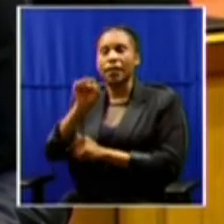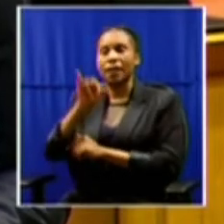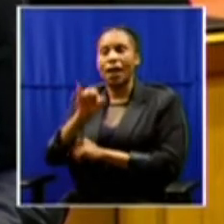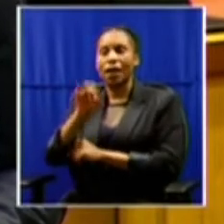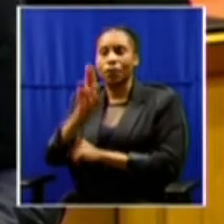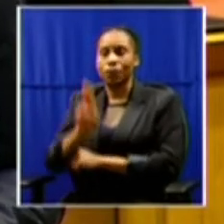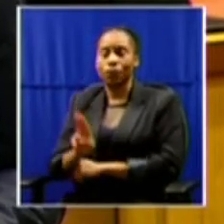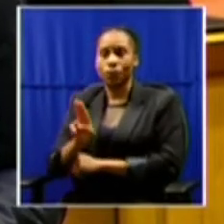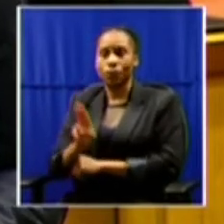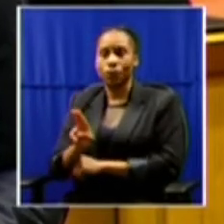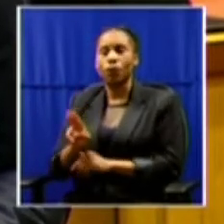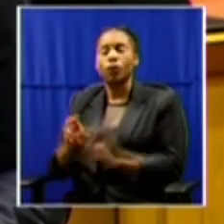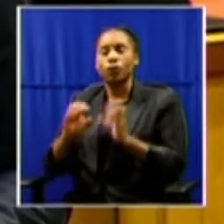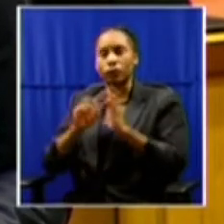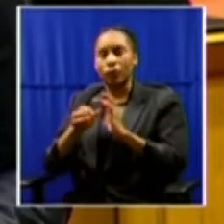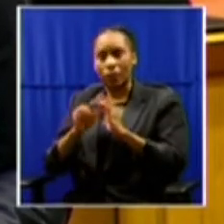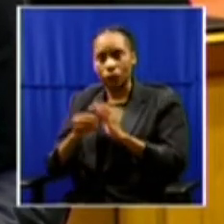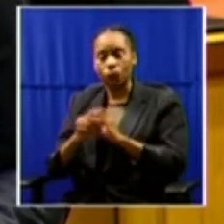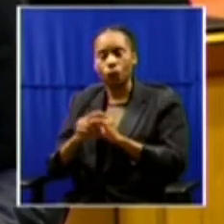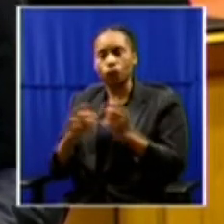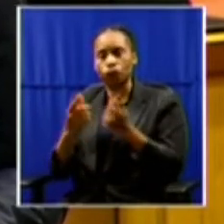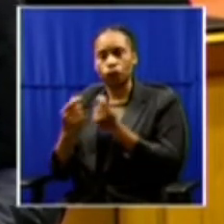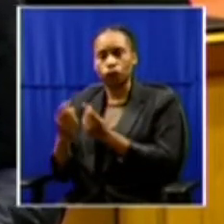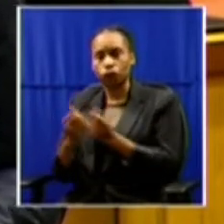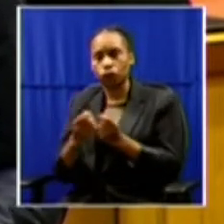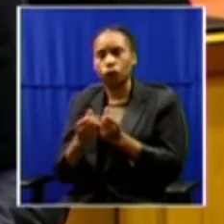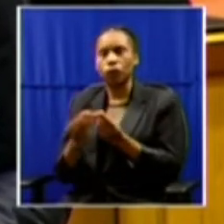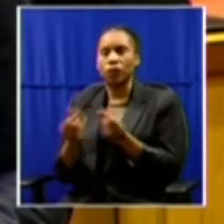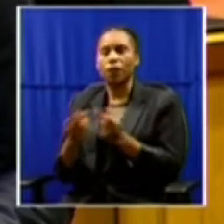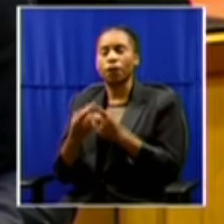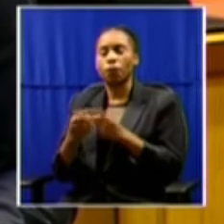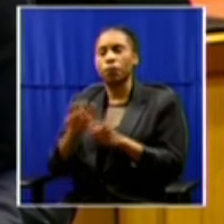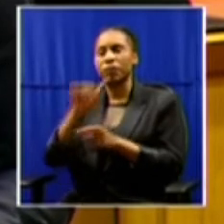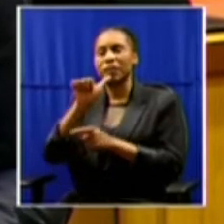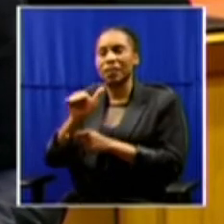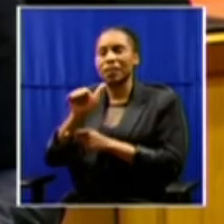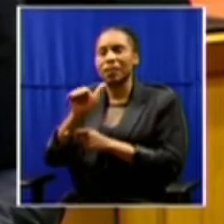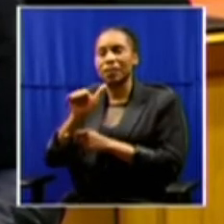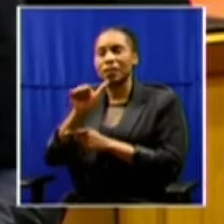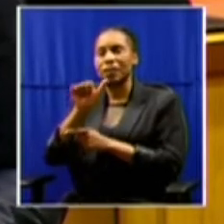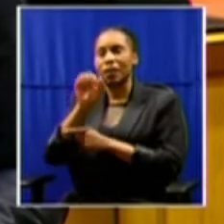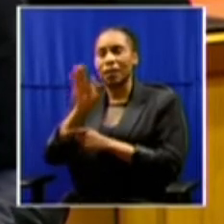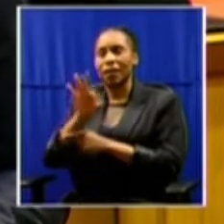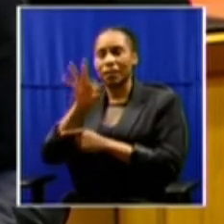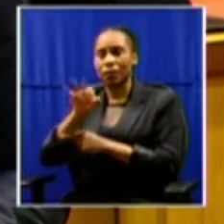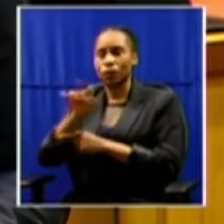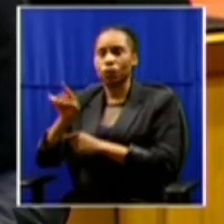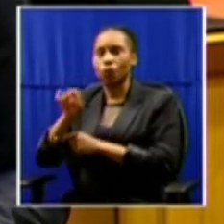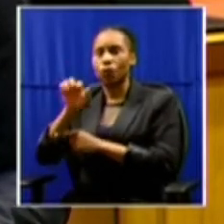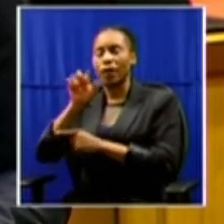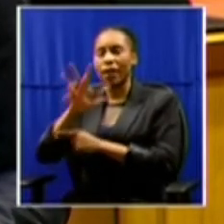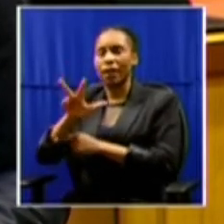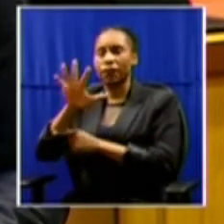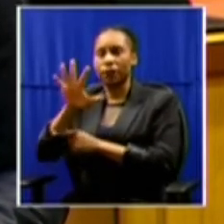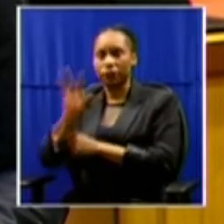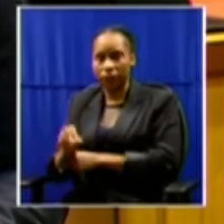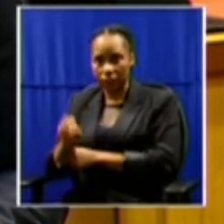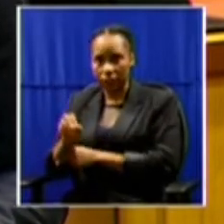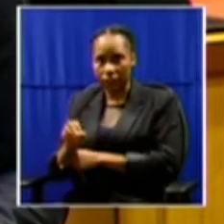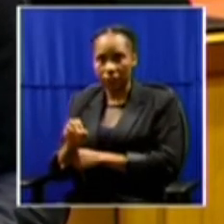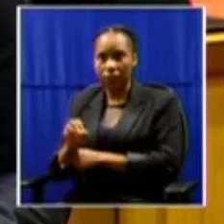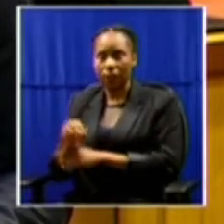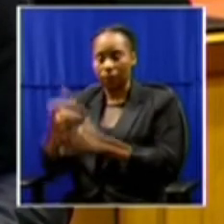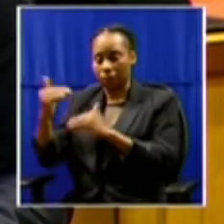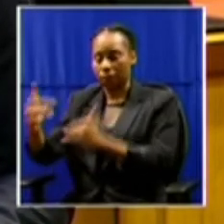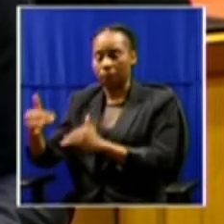headcount materially from about 613 to 850 over the MTFF period in order